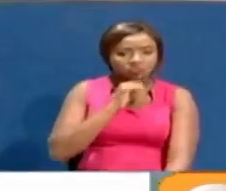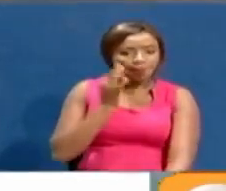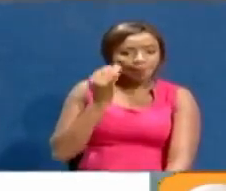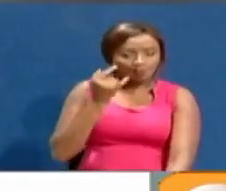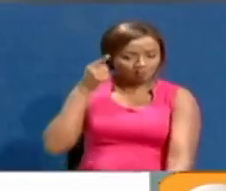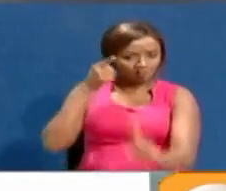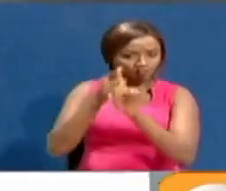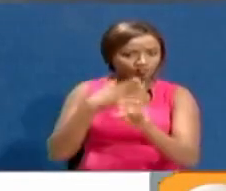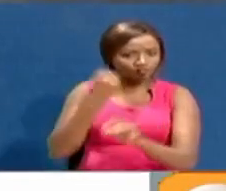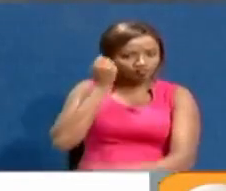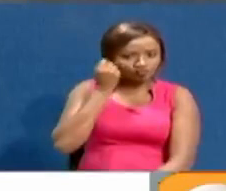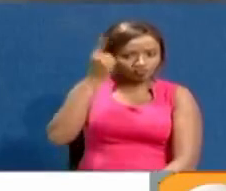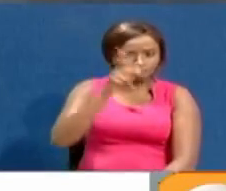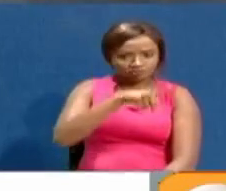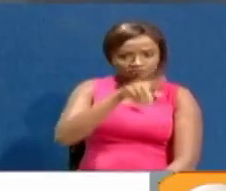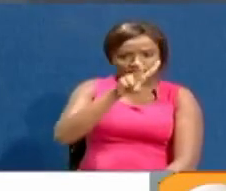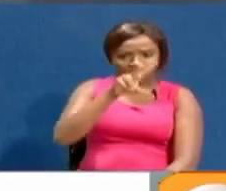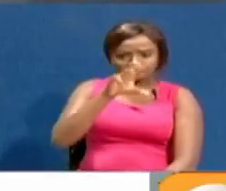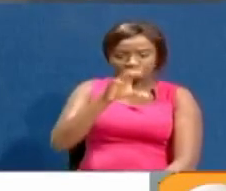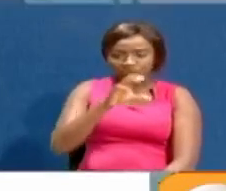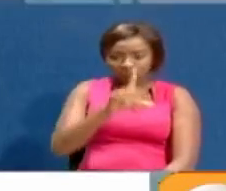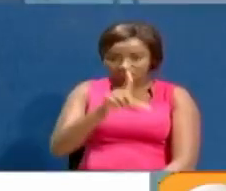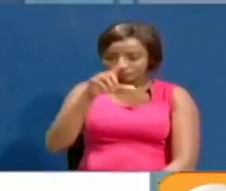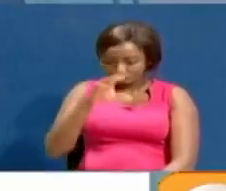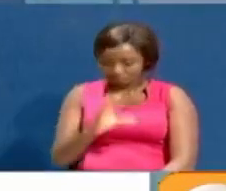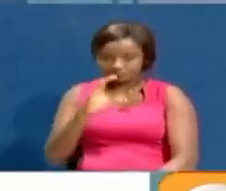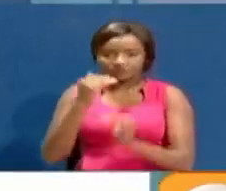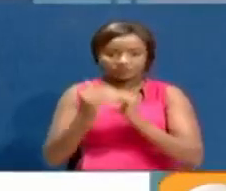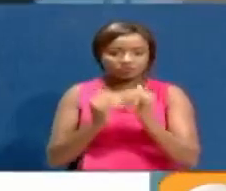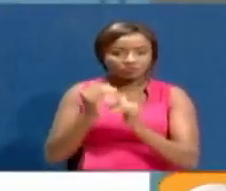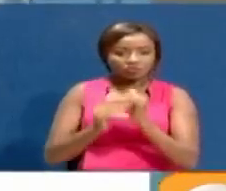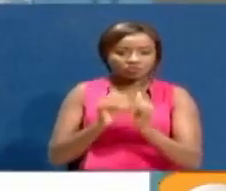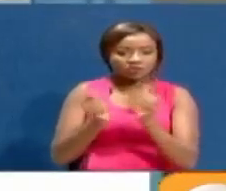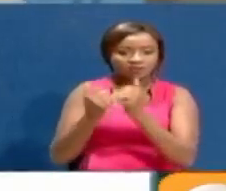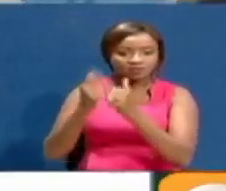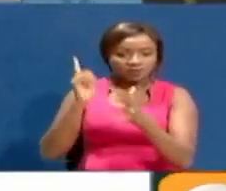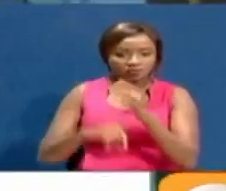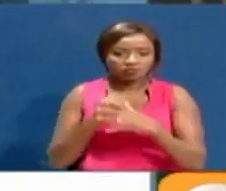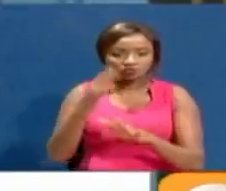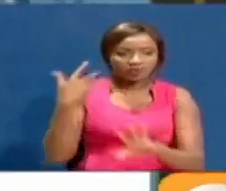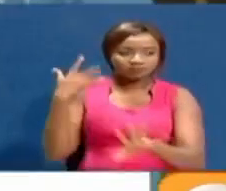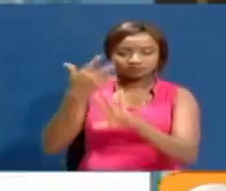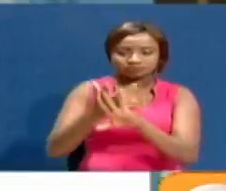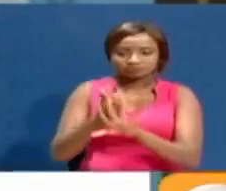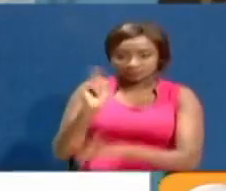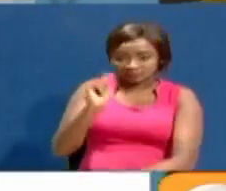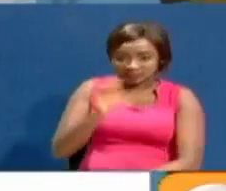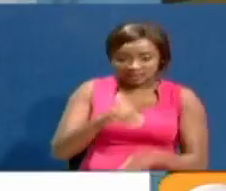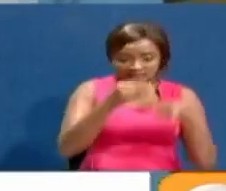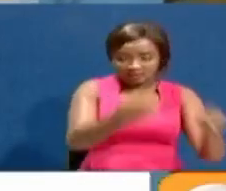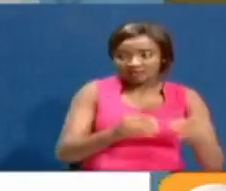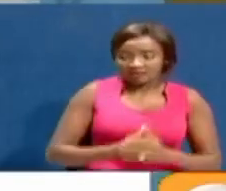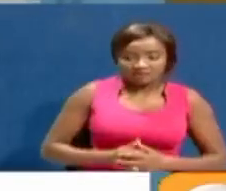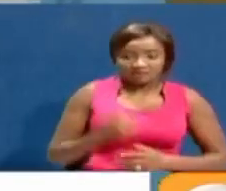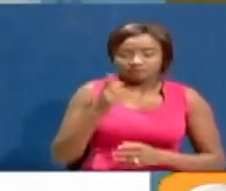shed light on how the PVOC services have been procured. One of the controversial PVOC tender was the enlargement